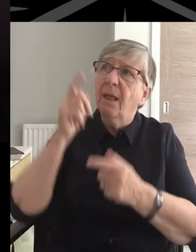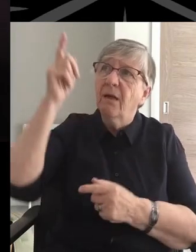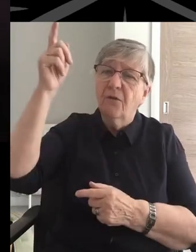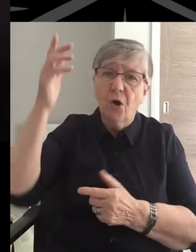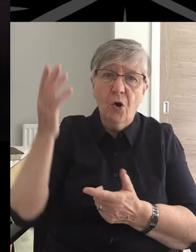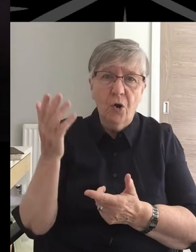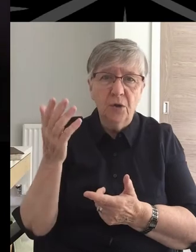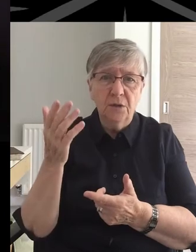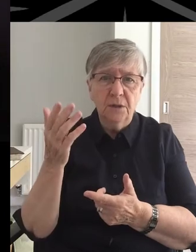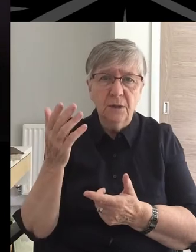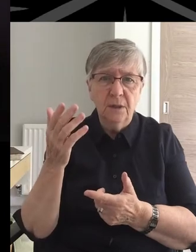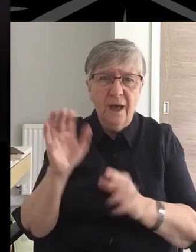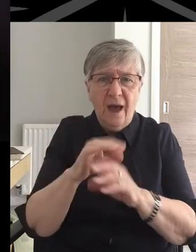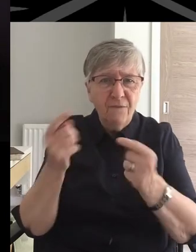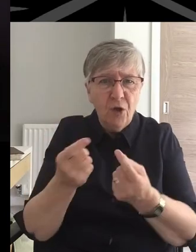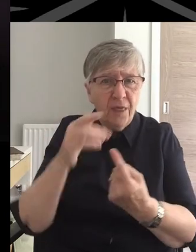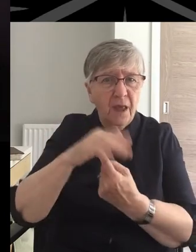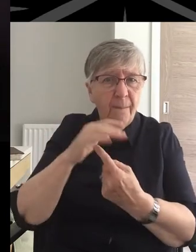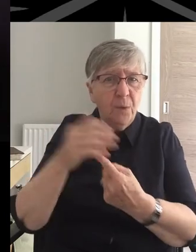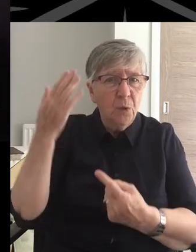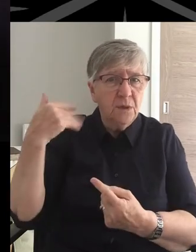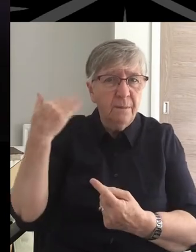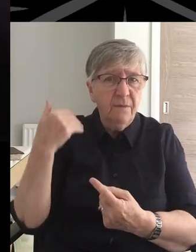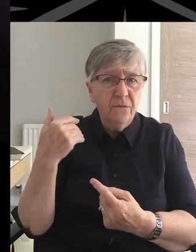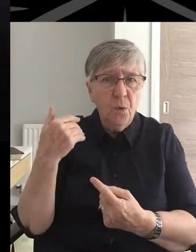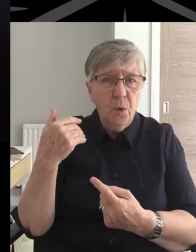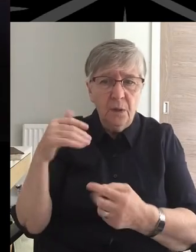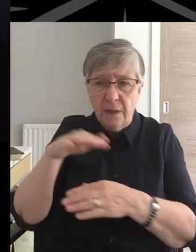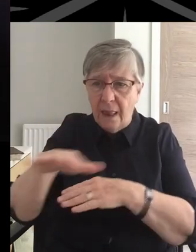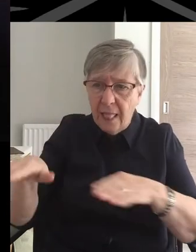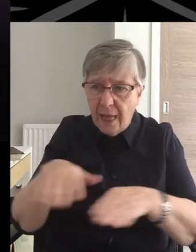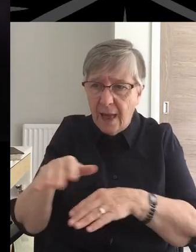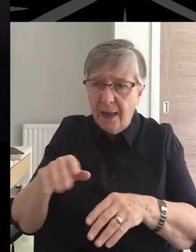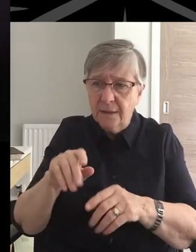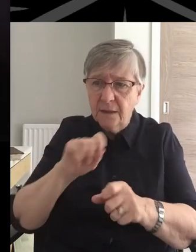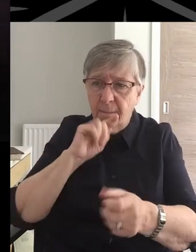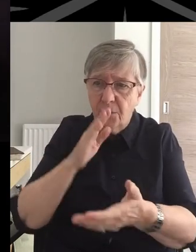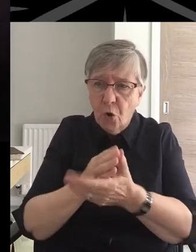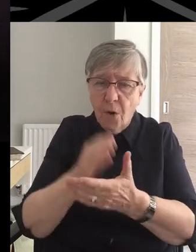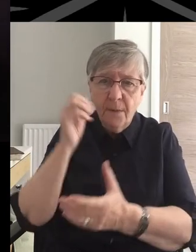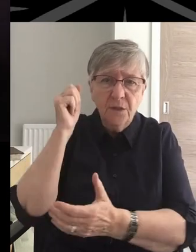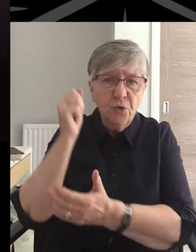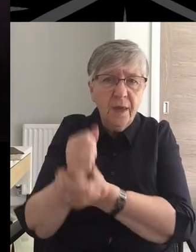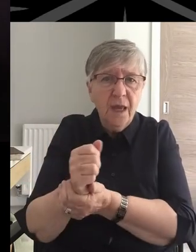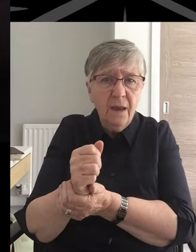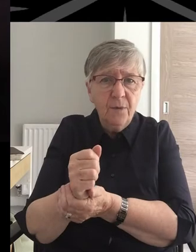that marked them out, the land promised to Abraham and his descendants, the throne city of David,